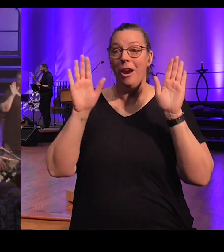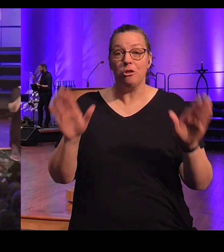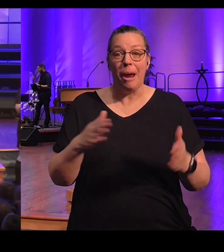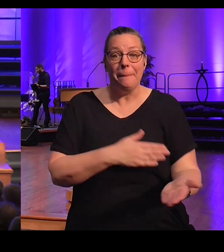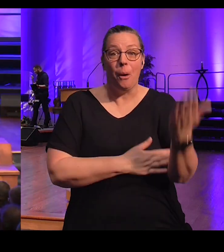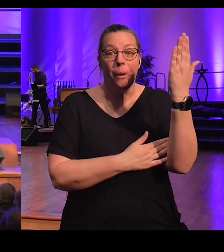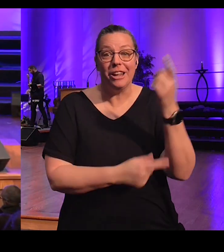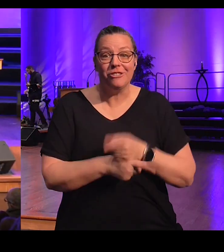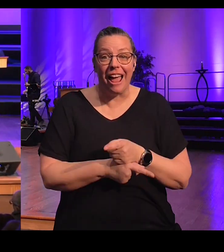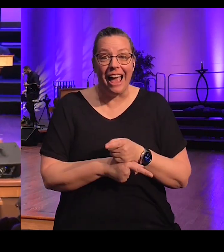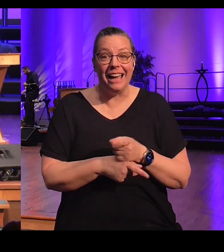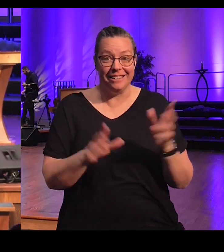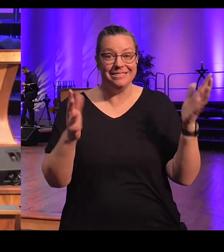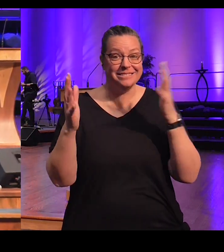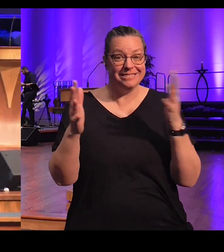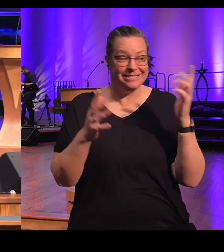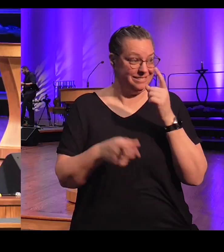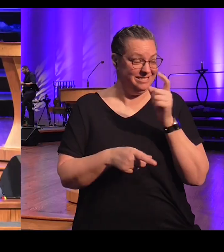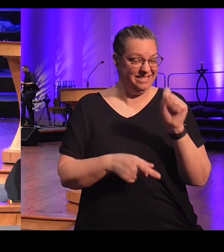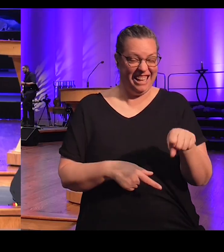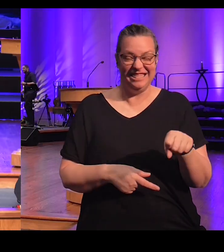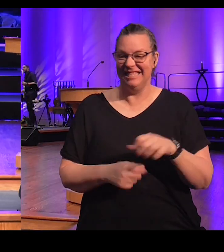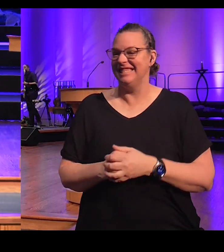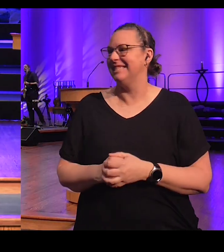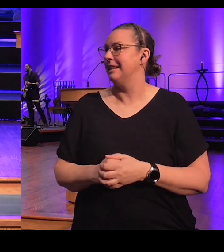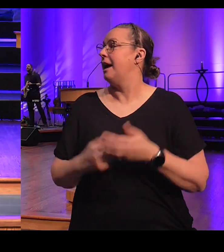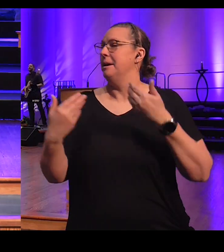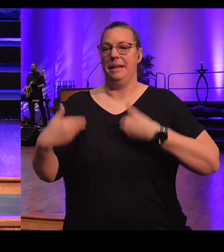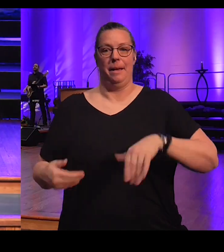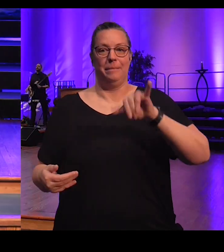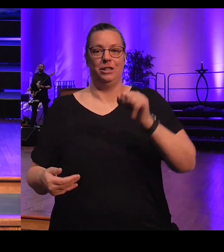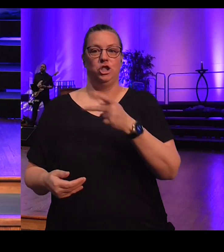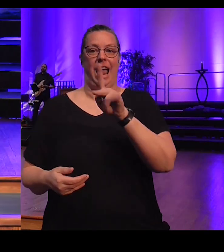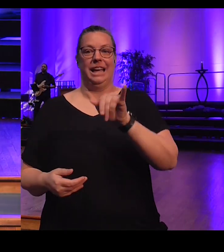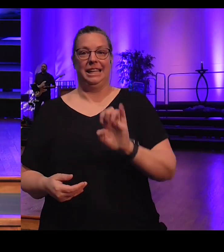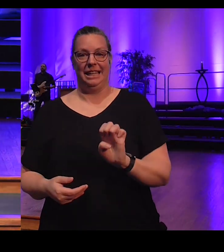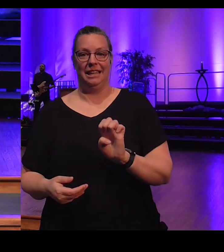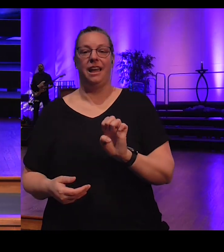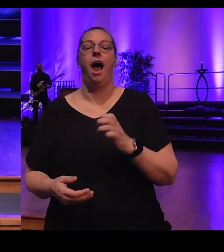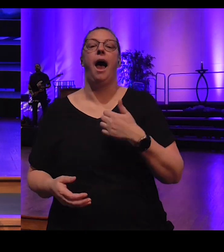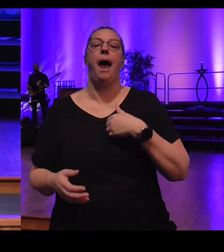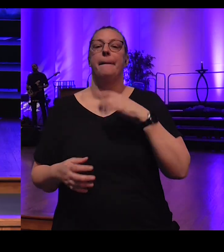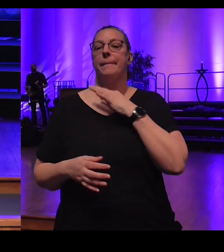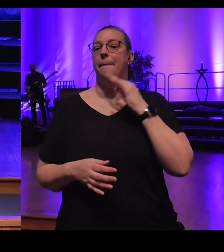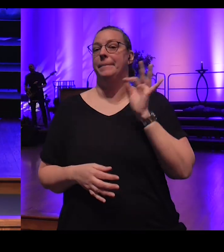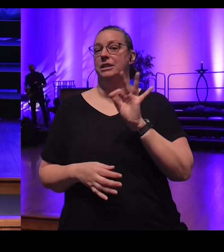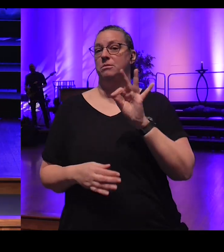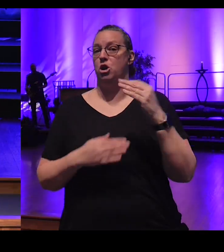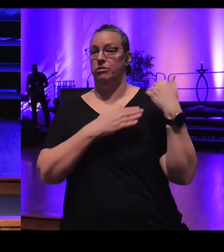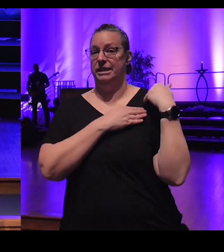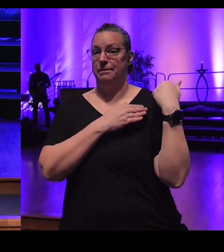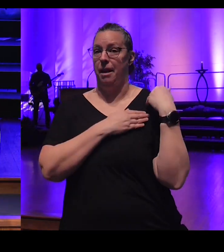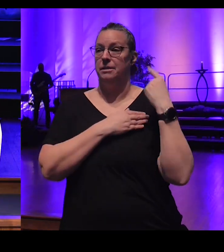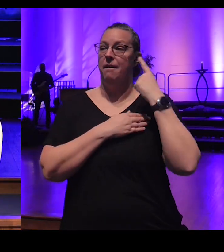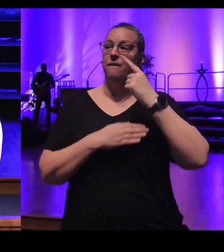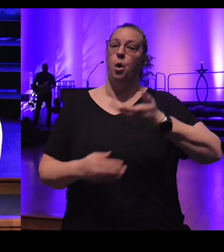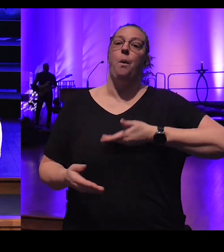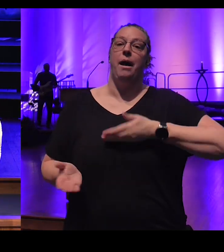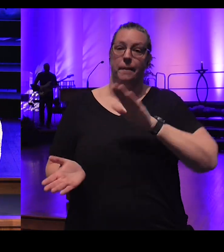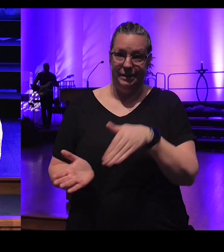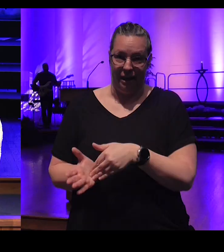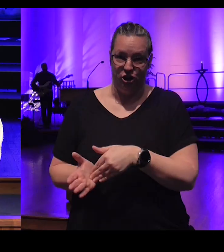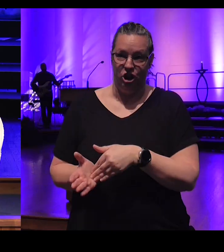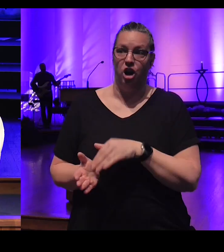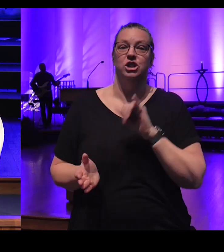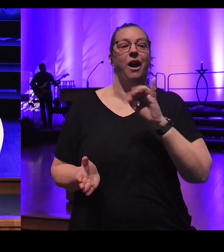right? Yes. I am Jackie, and I am the minister who is responsible for the Welcome Center. So